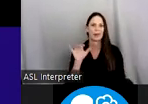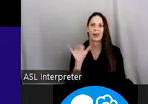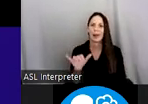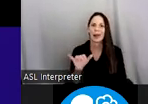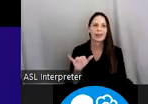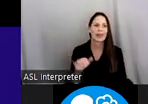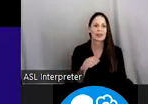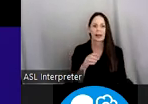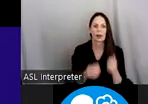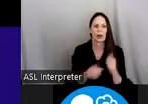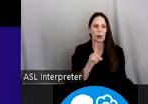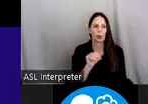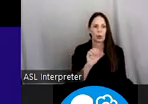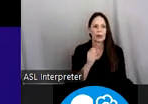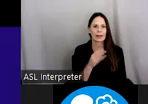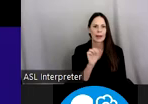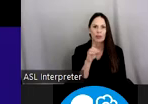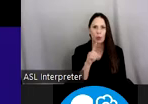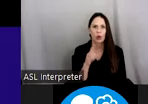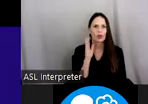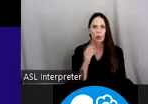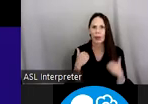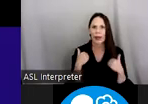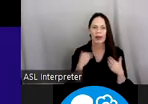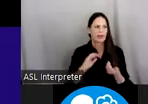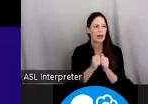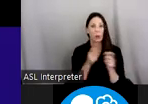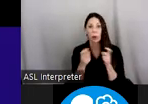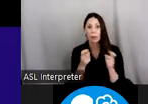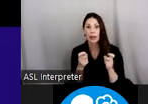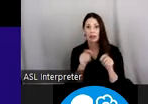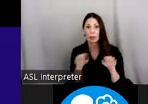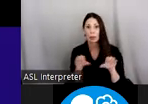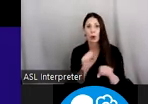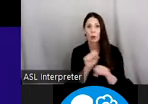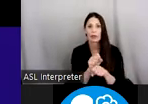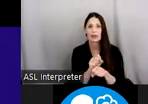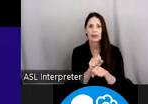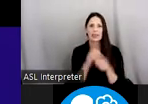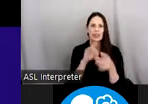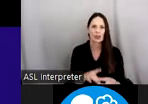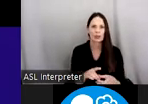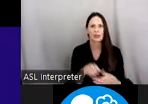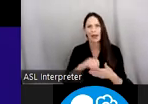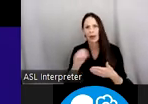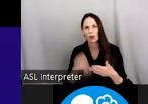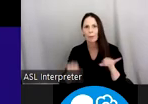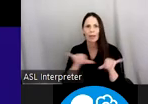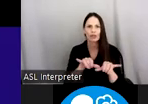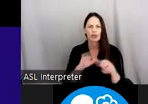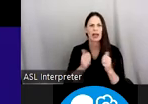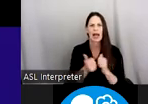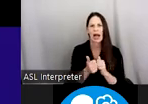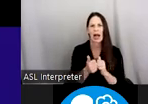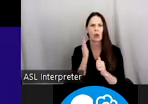dashboards are we going to have? How are we going to manage performance in terms of outcome measures? How are we going to organize and structure so we make